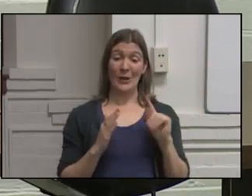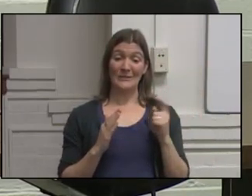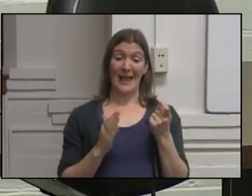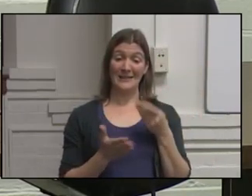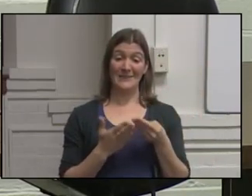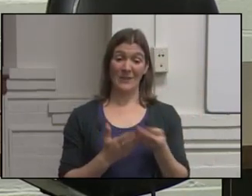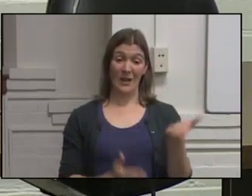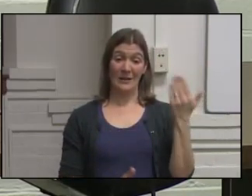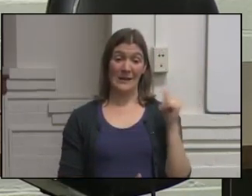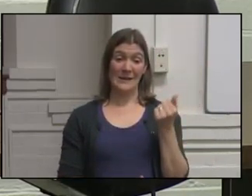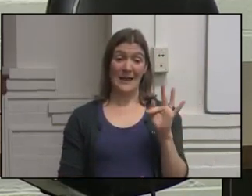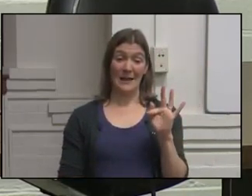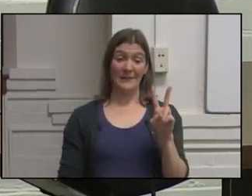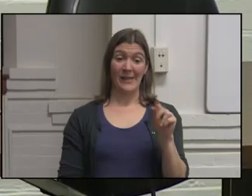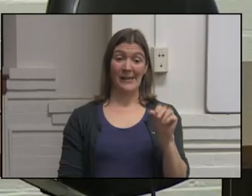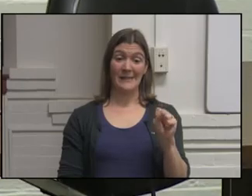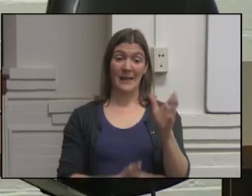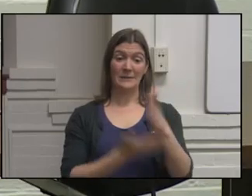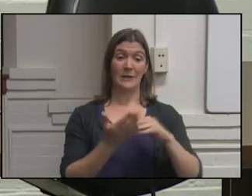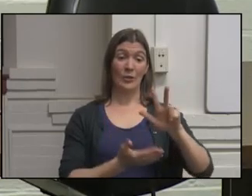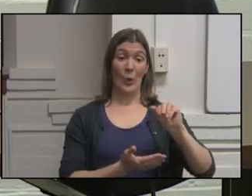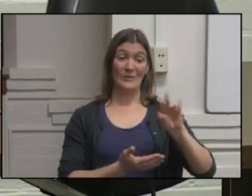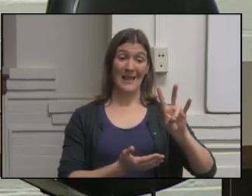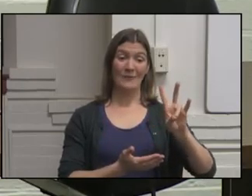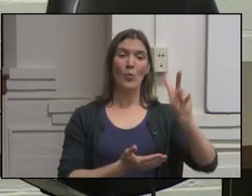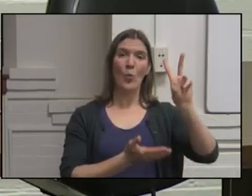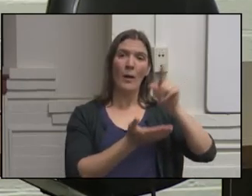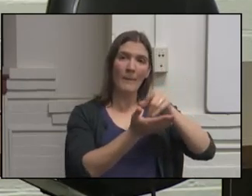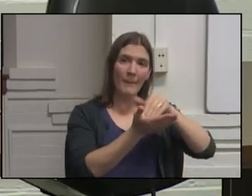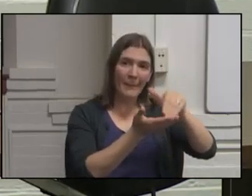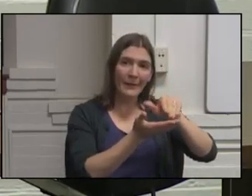Fund 19 VSA Section 307, it's